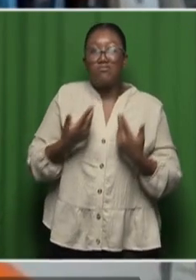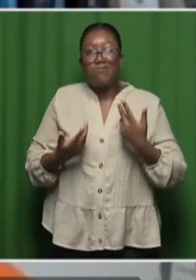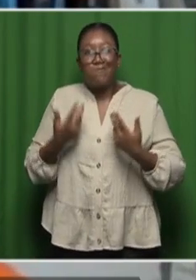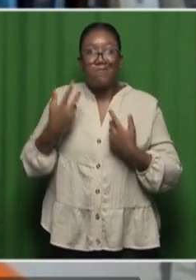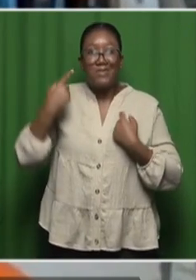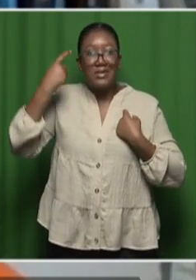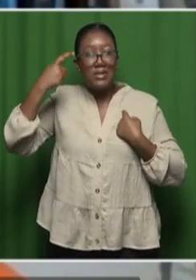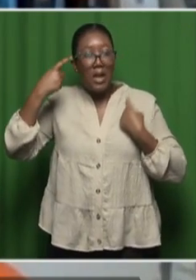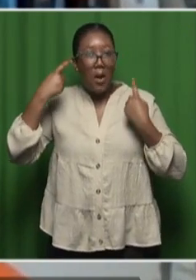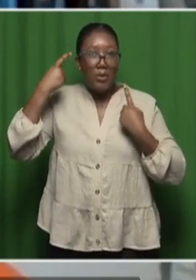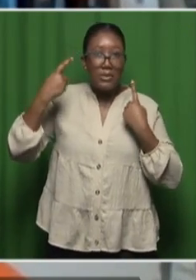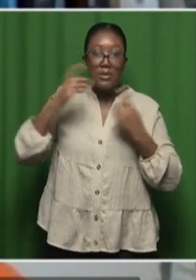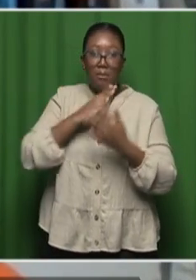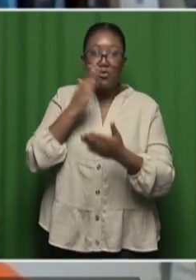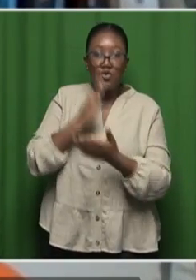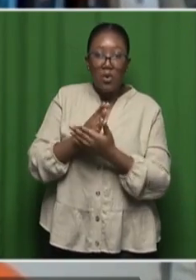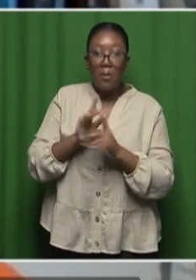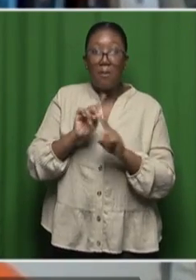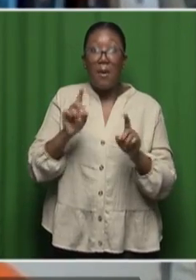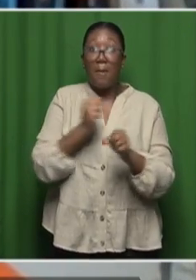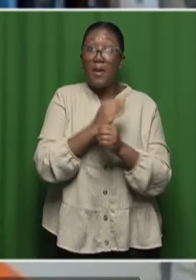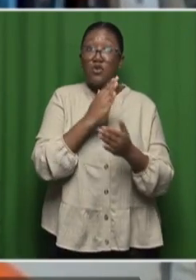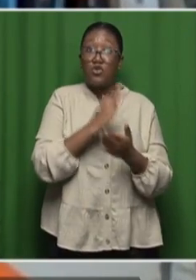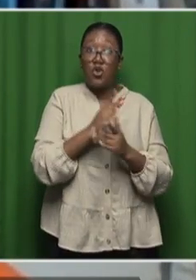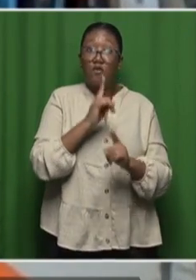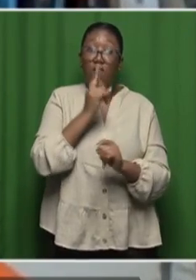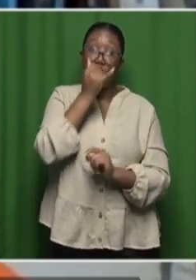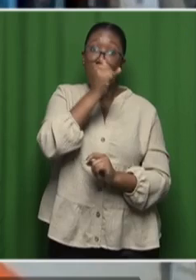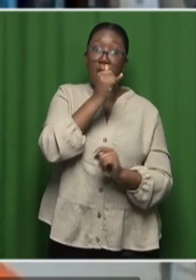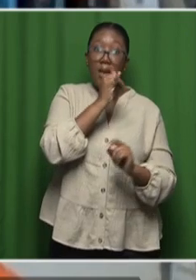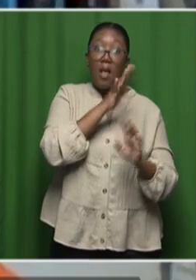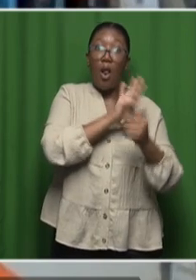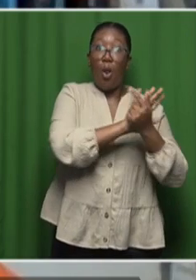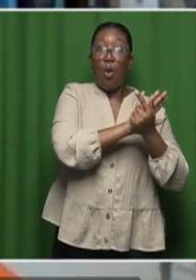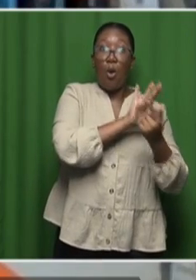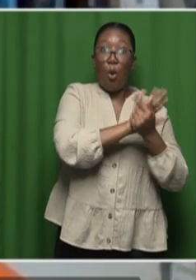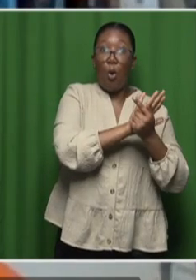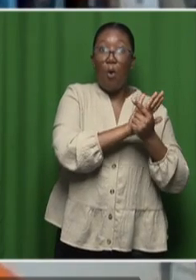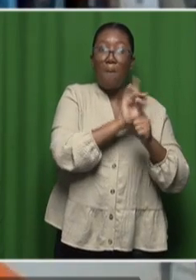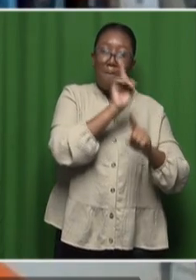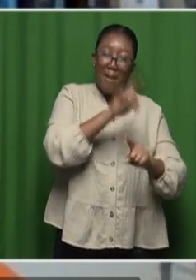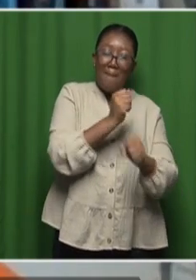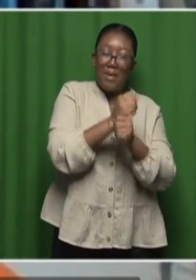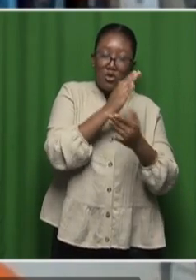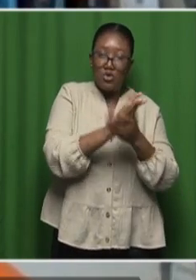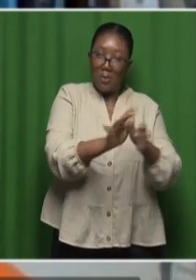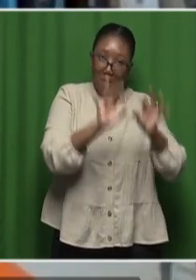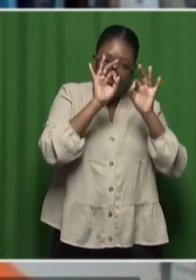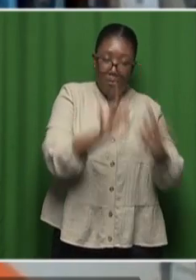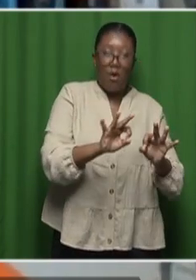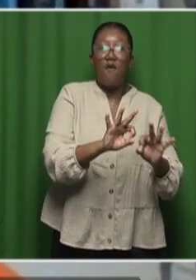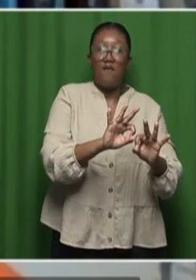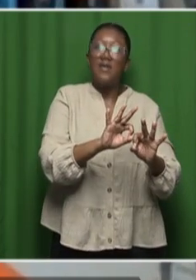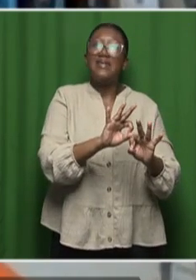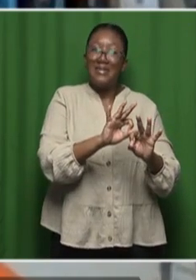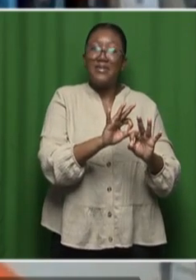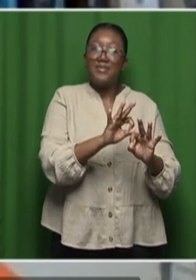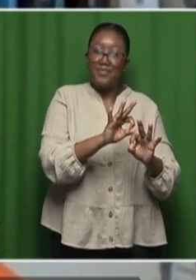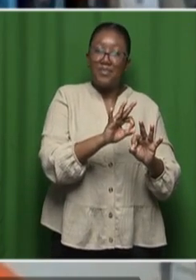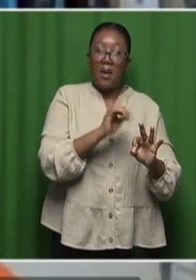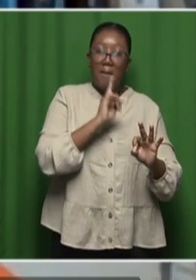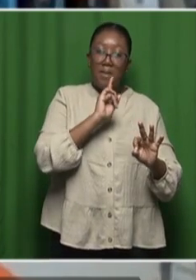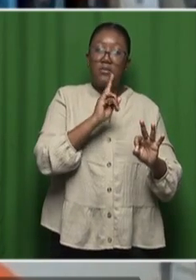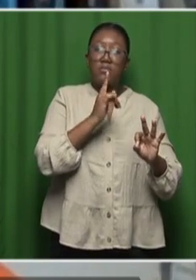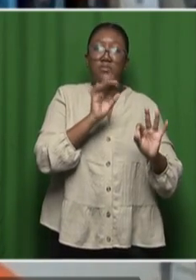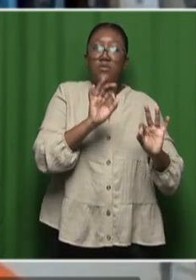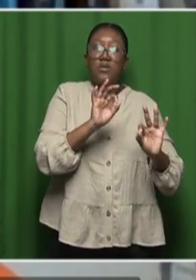it's not like criminal law where there has to be an absolute, there has to be beyond a reasonable doubt to prove guilt. That doesn't